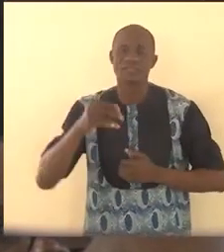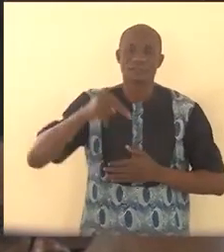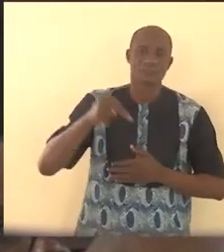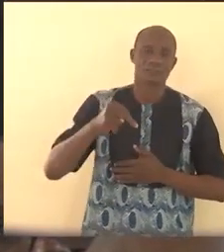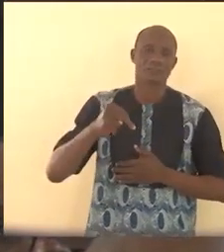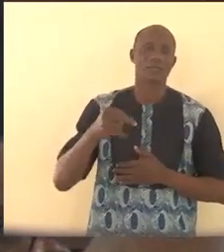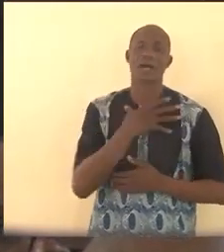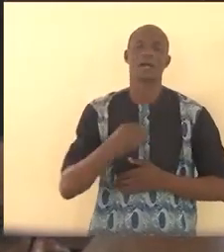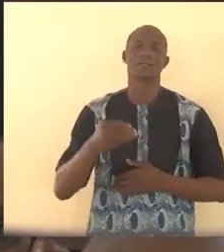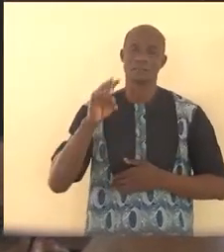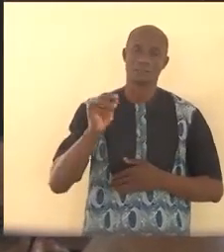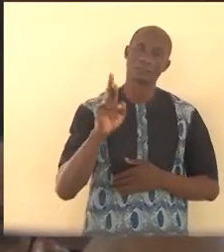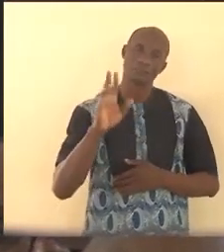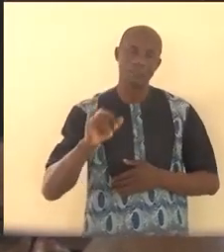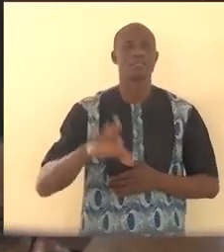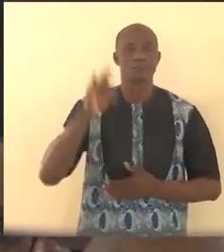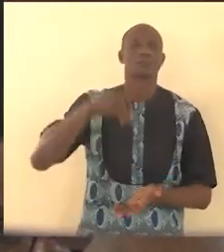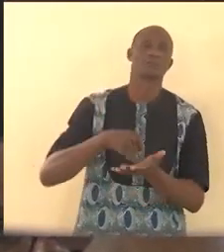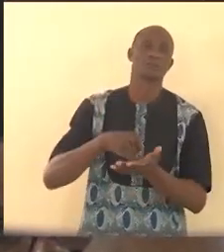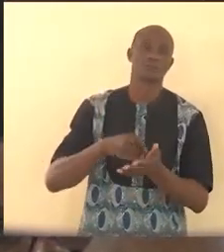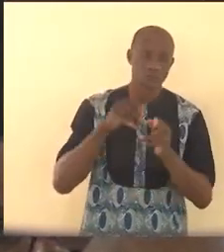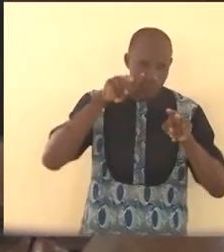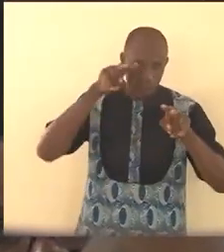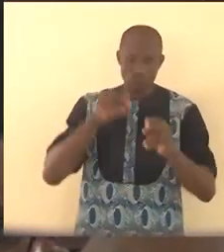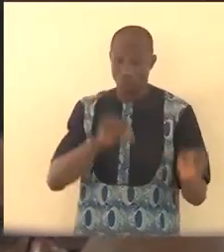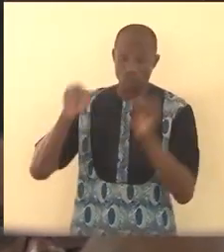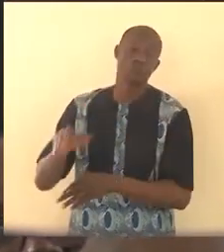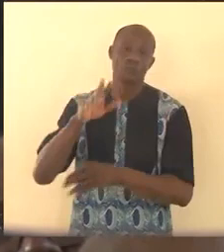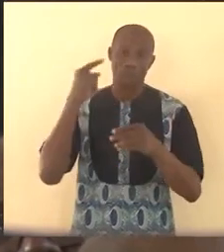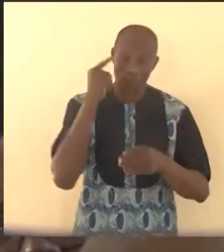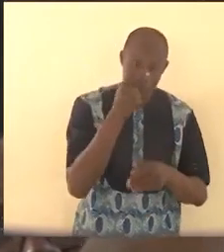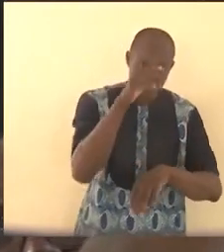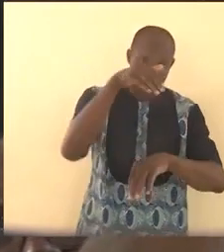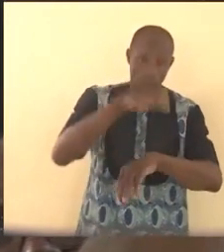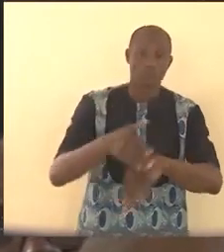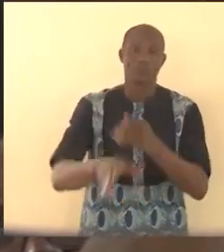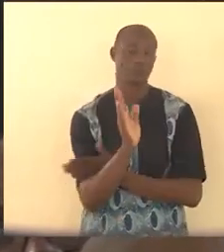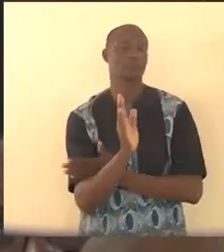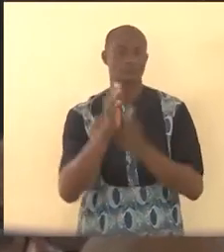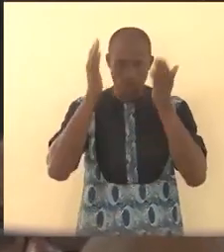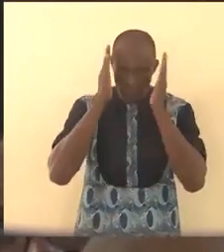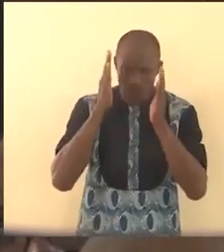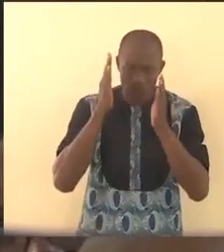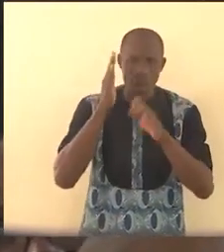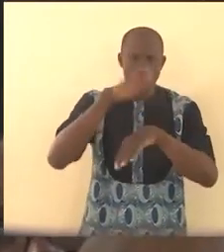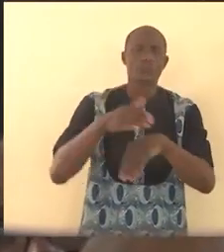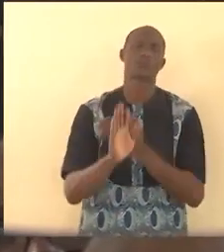and Mary has chosen that path, which is fix your eyes on God, be attentive to God, and one thing is all